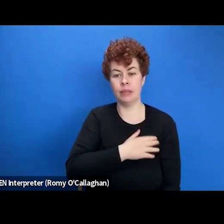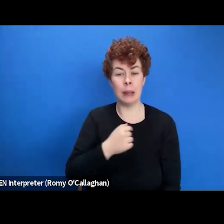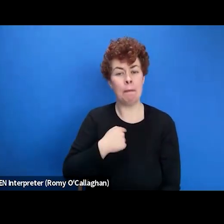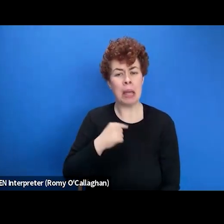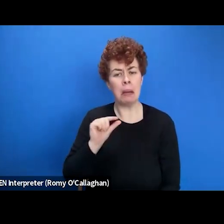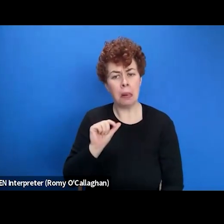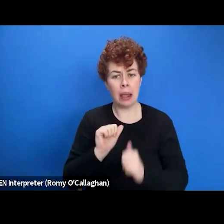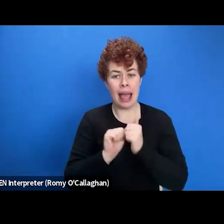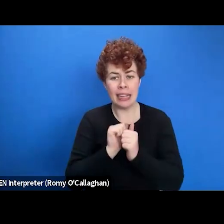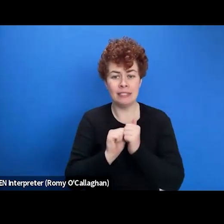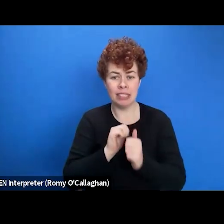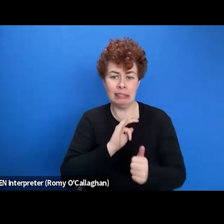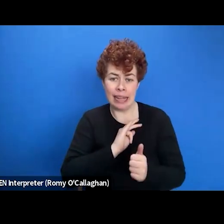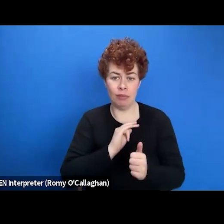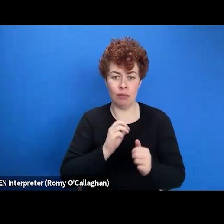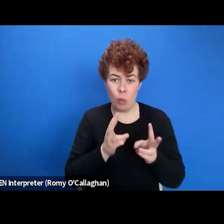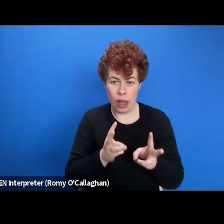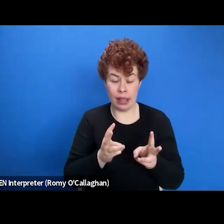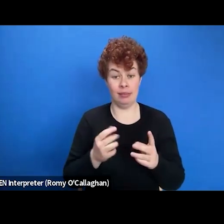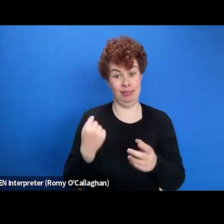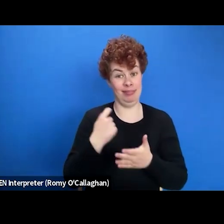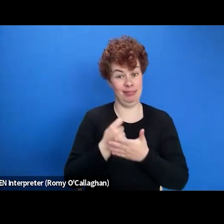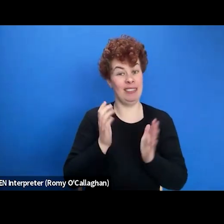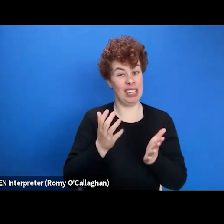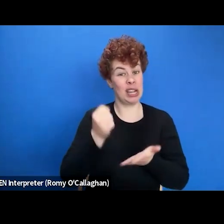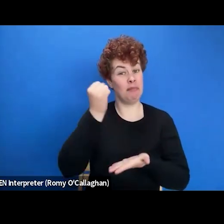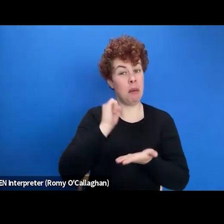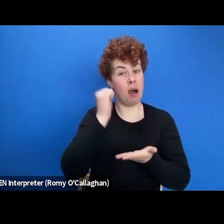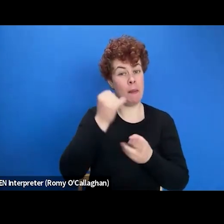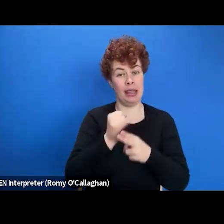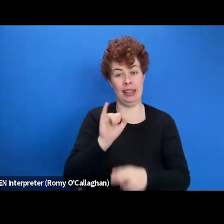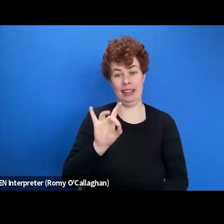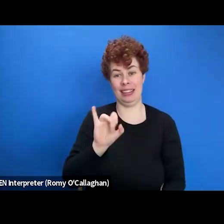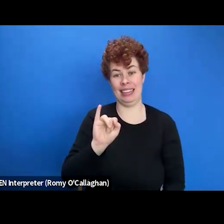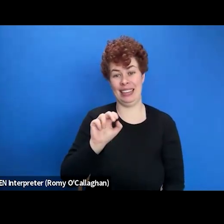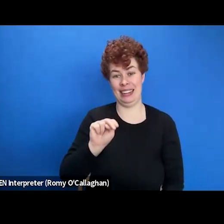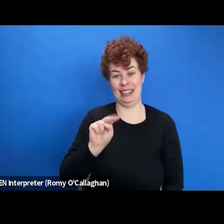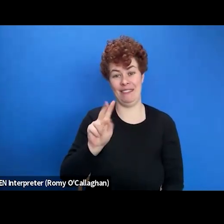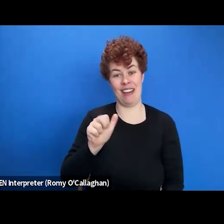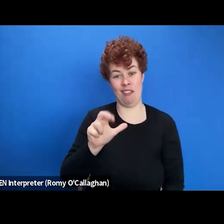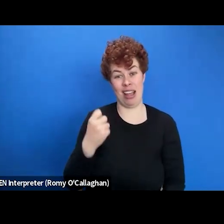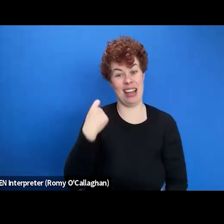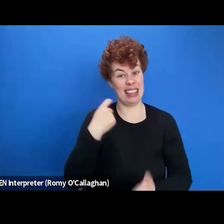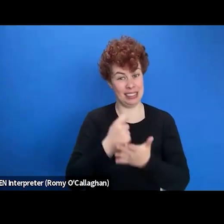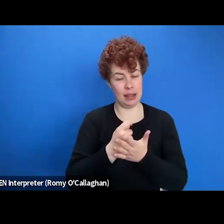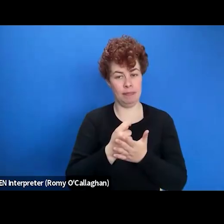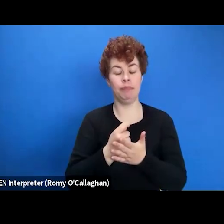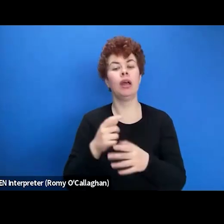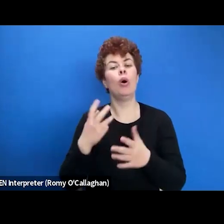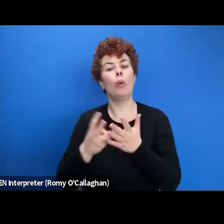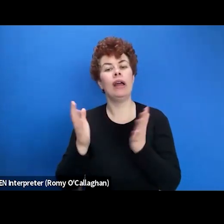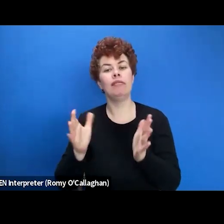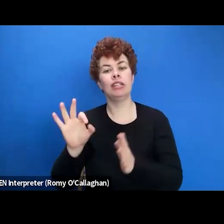activist on my own, and I had a pub in Kinvara at the time. And during the Gulf War, I took